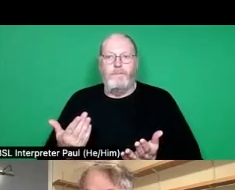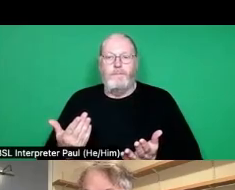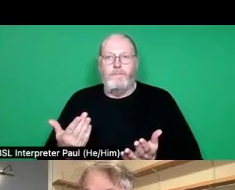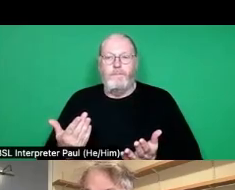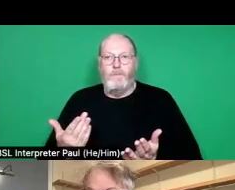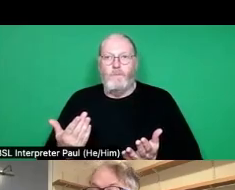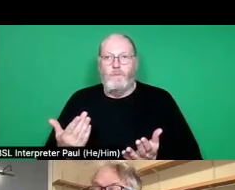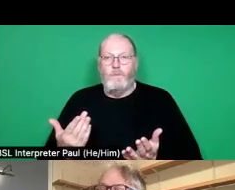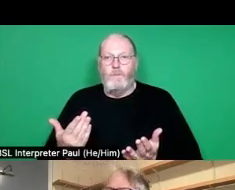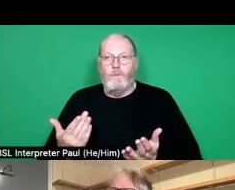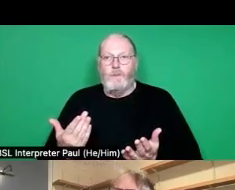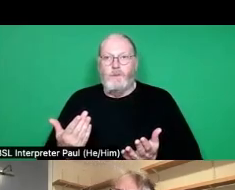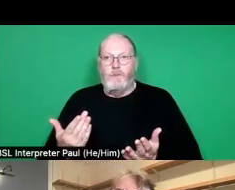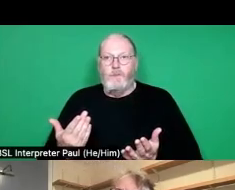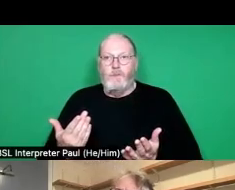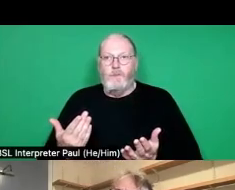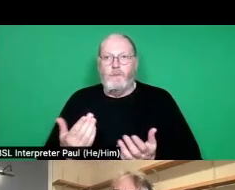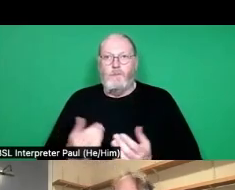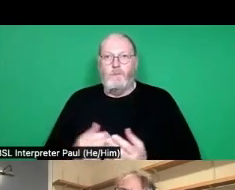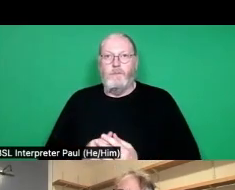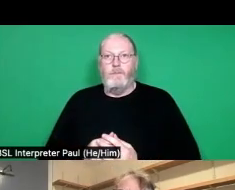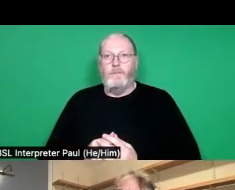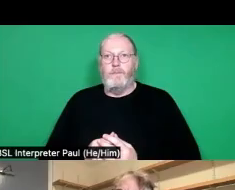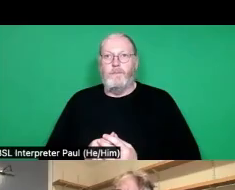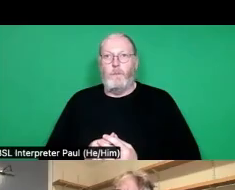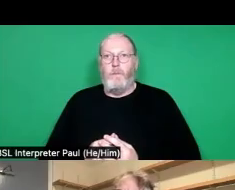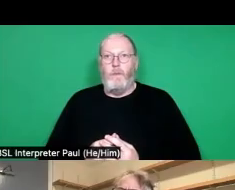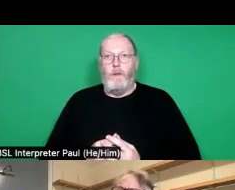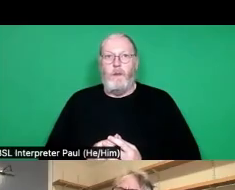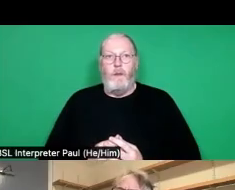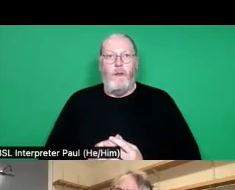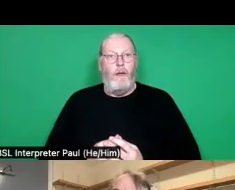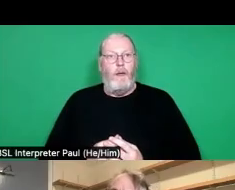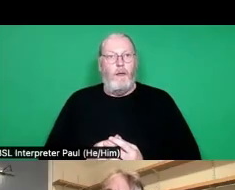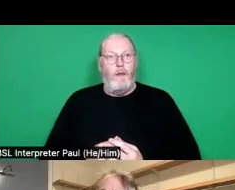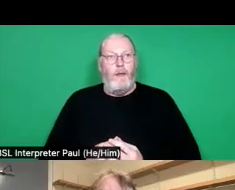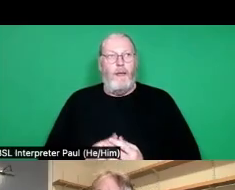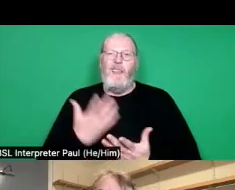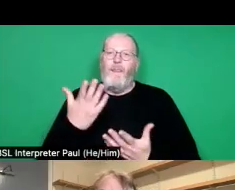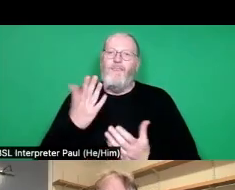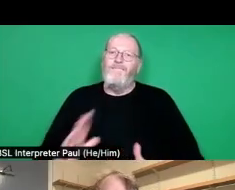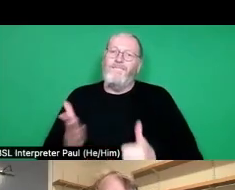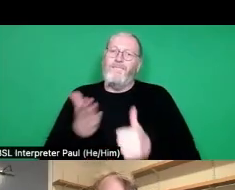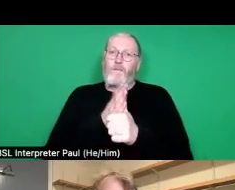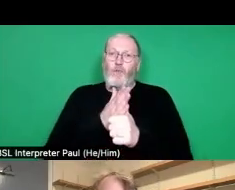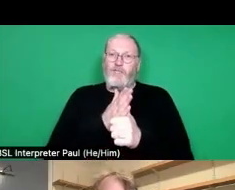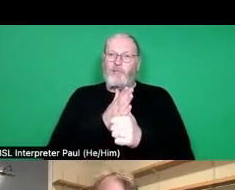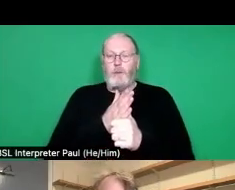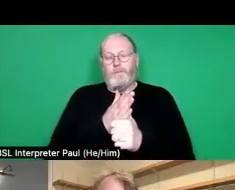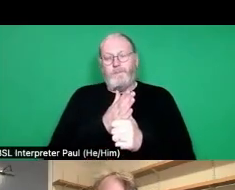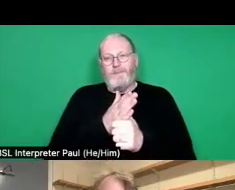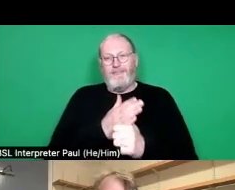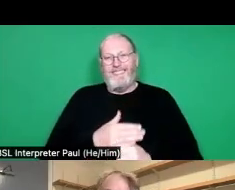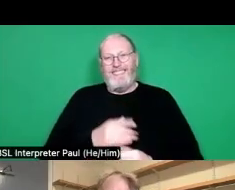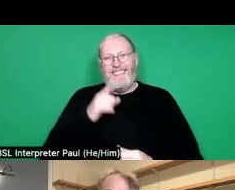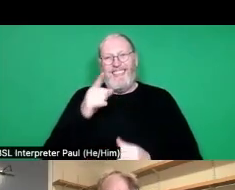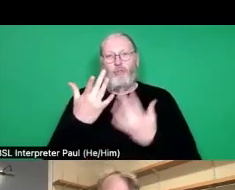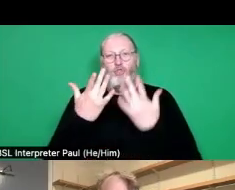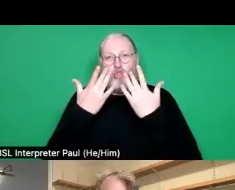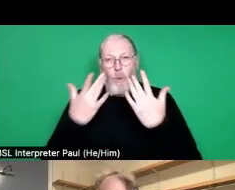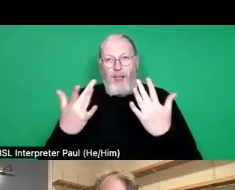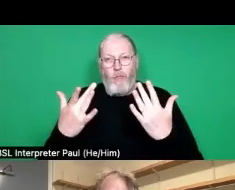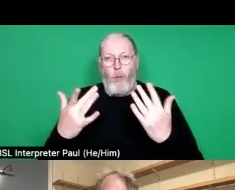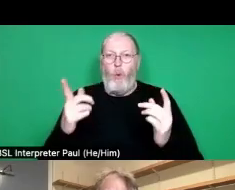that really, firstly, he's making a kind of an intellectual point, really, that intelligence, or what we